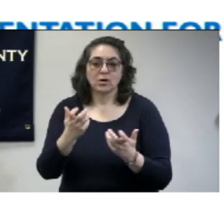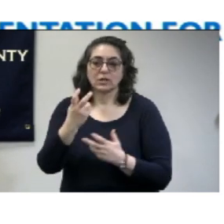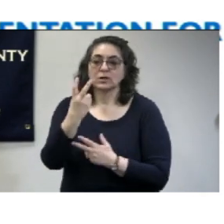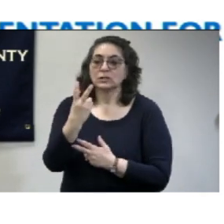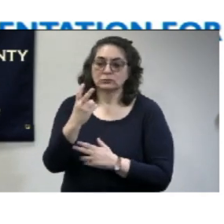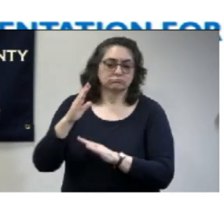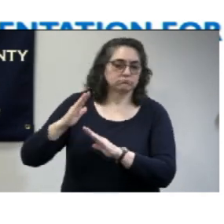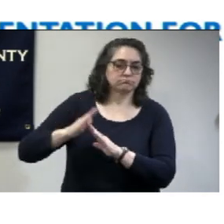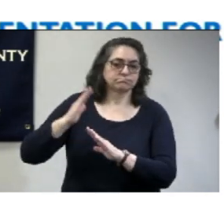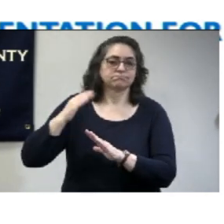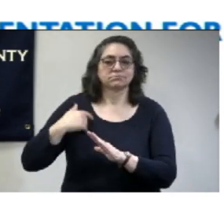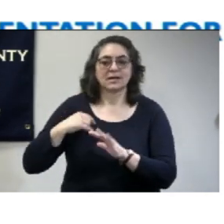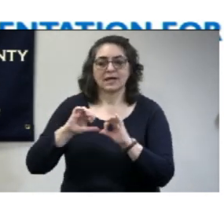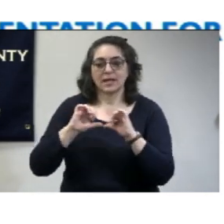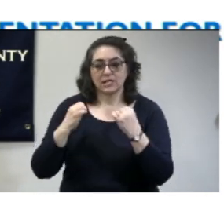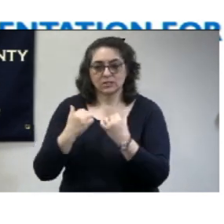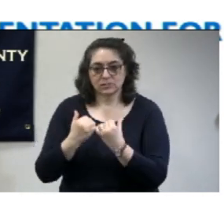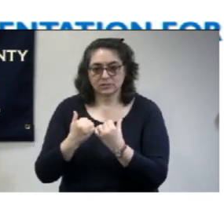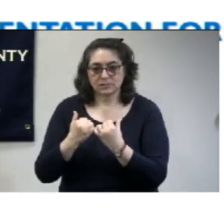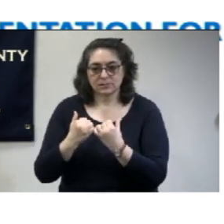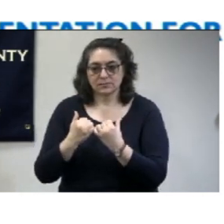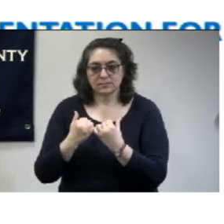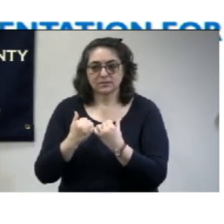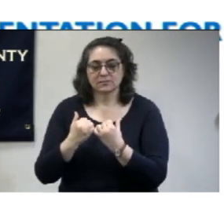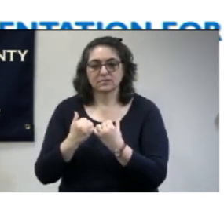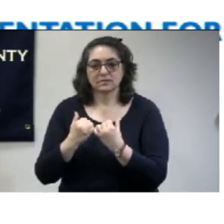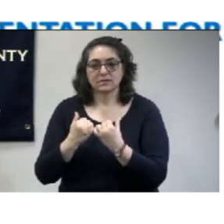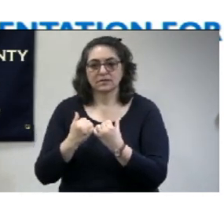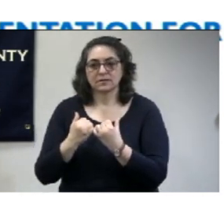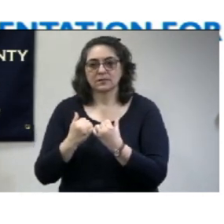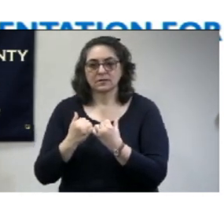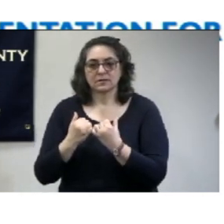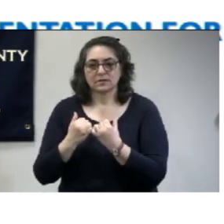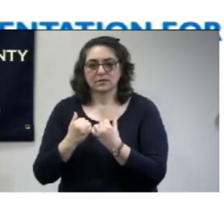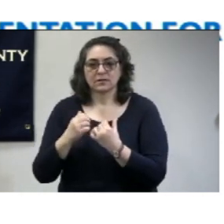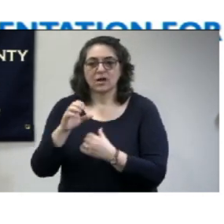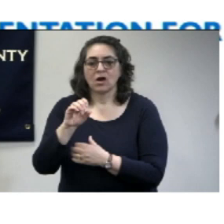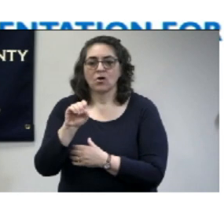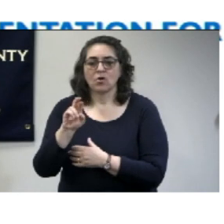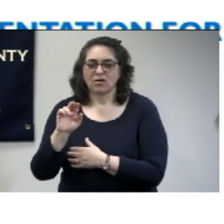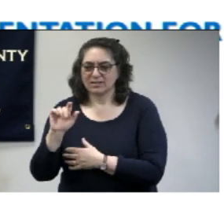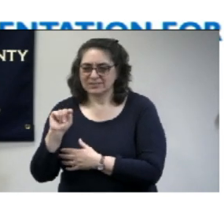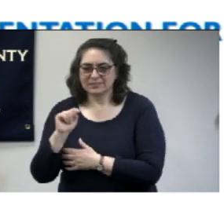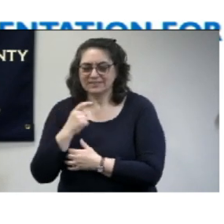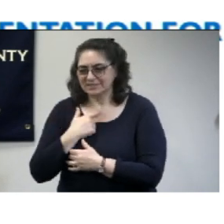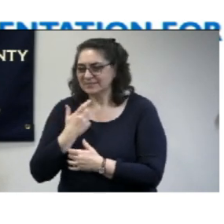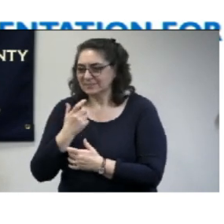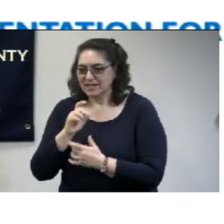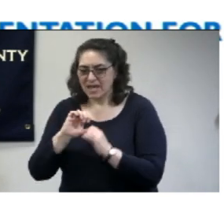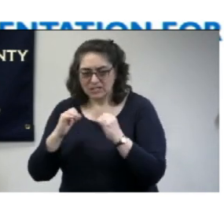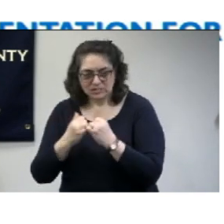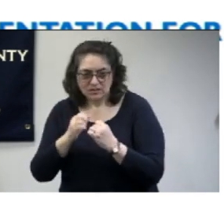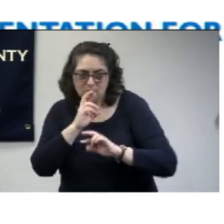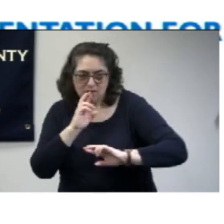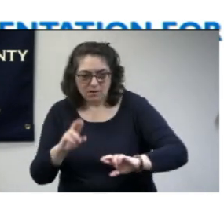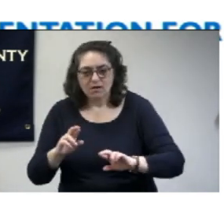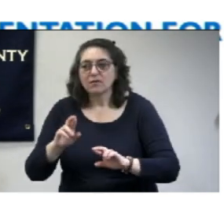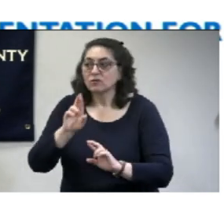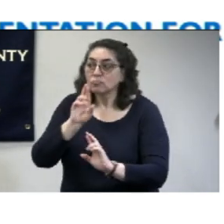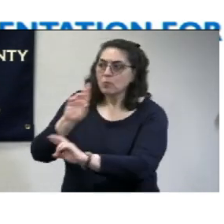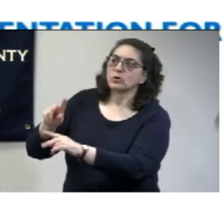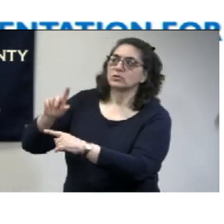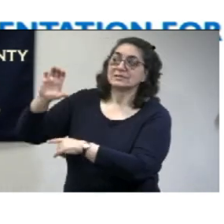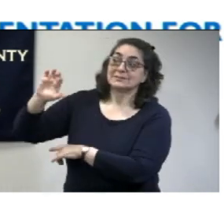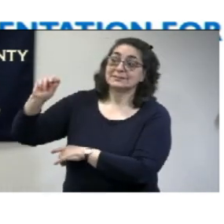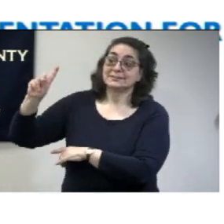exemplary agencies, OFRT agencies, so they could present to the CDC what we're doing at the state.